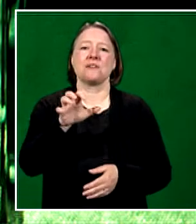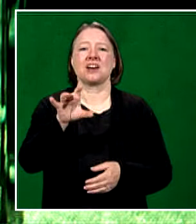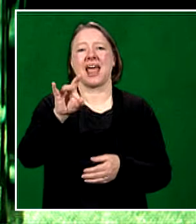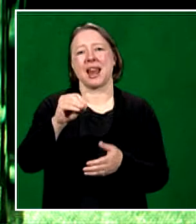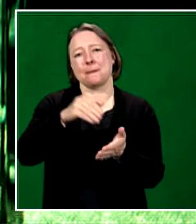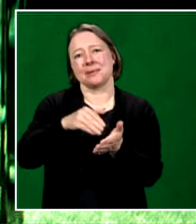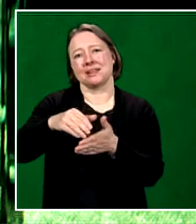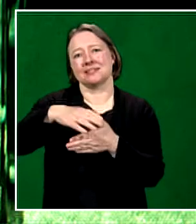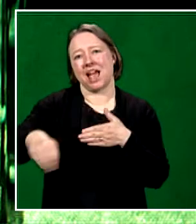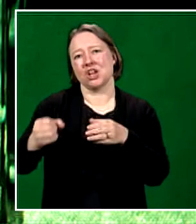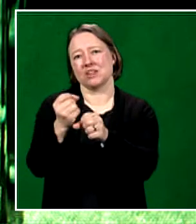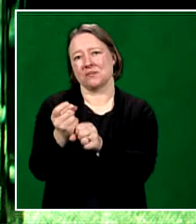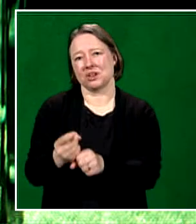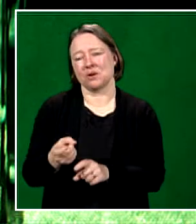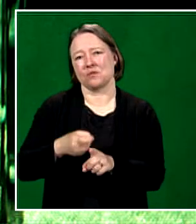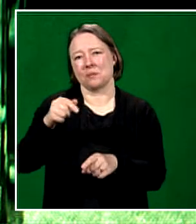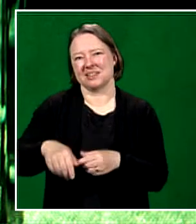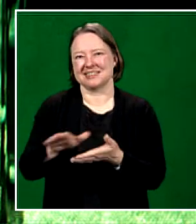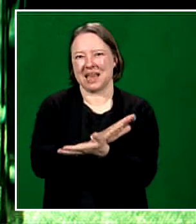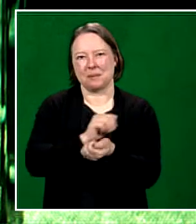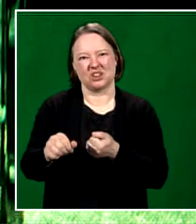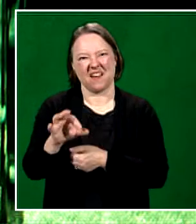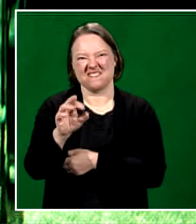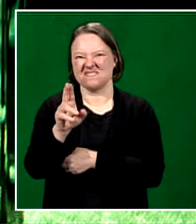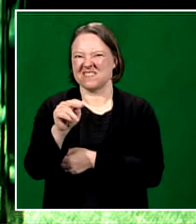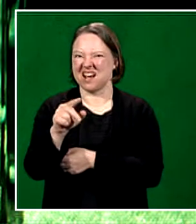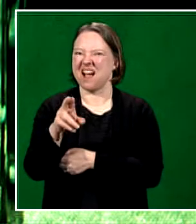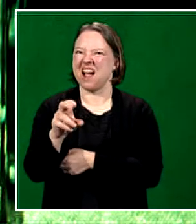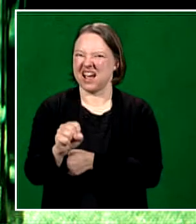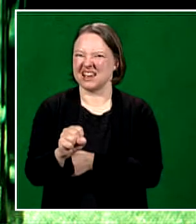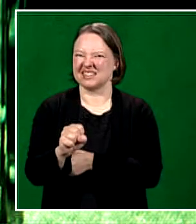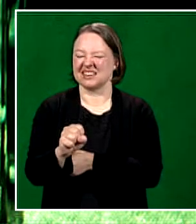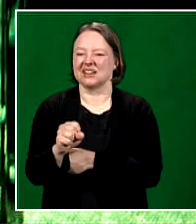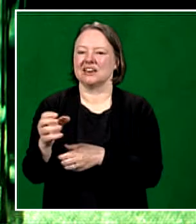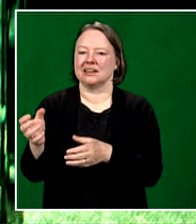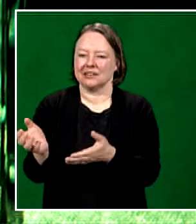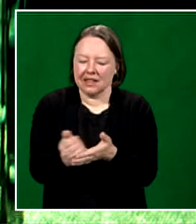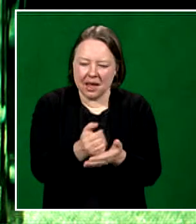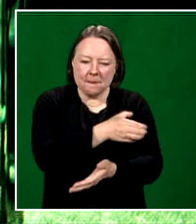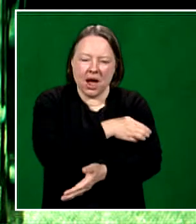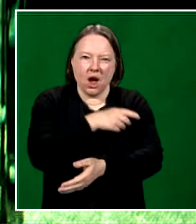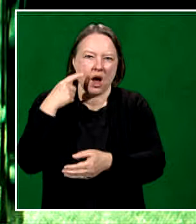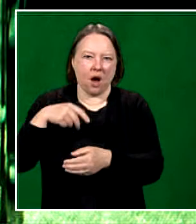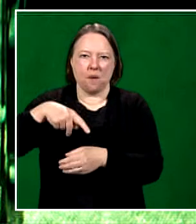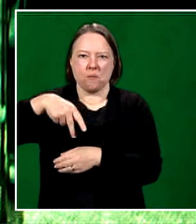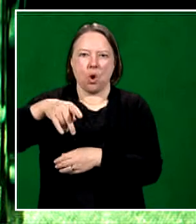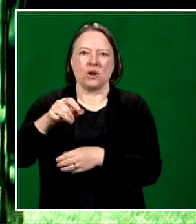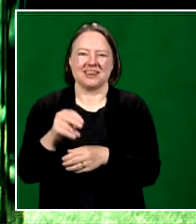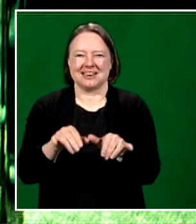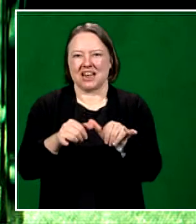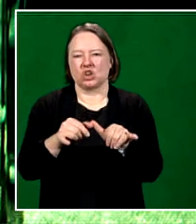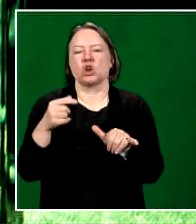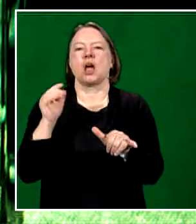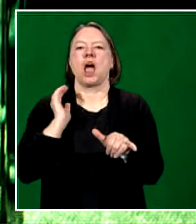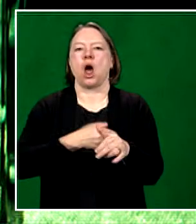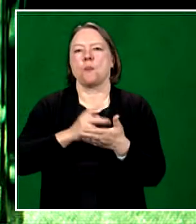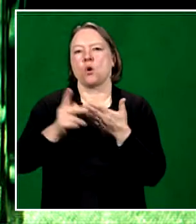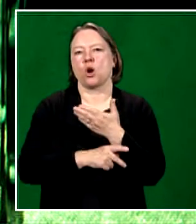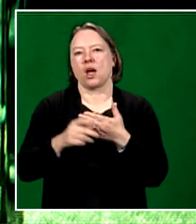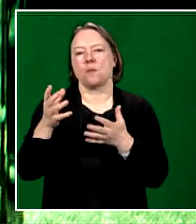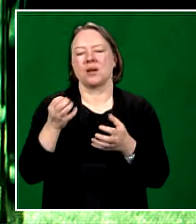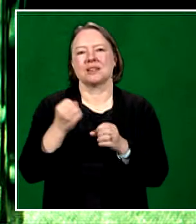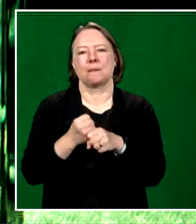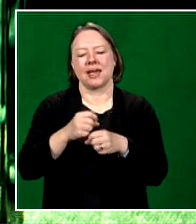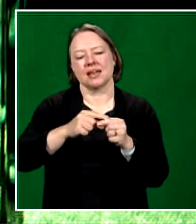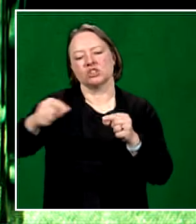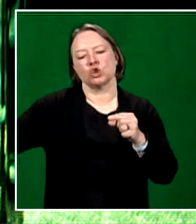million every year from this damaging fungus. Harnessing the power of protein engineering, our goal is to create a sustainable and circular